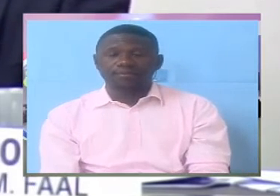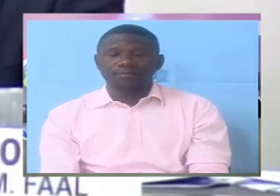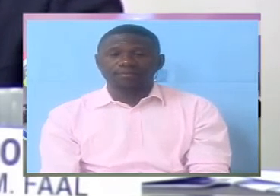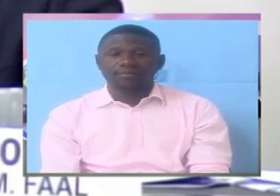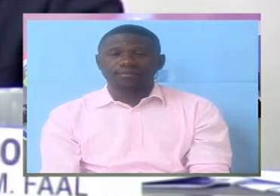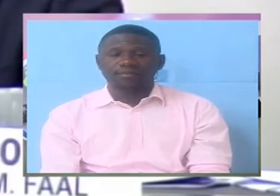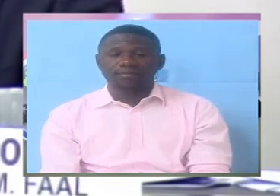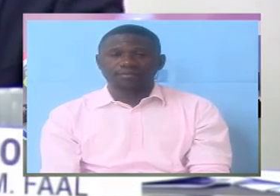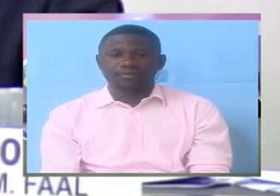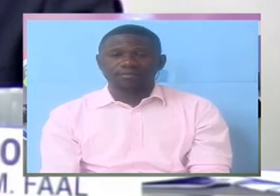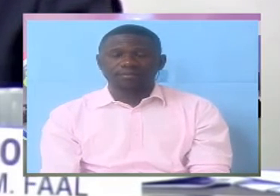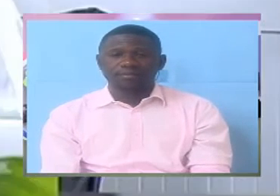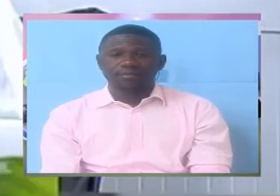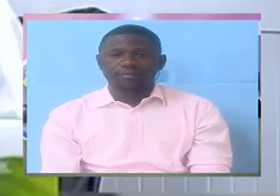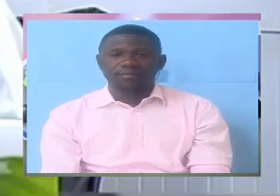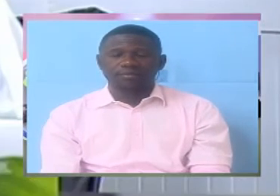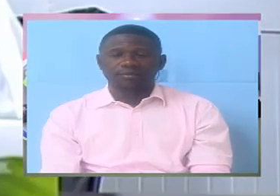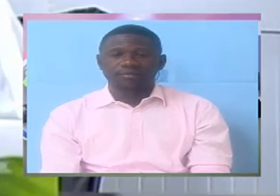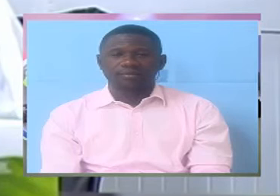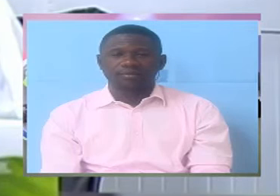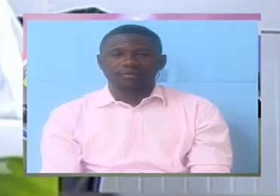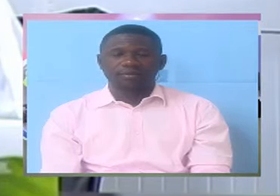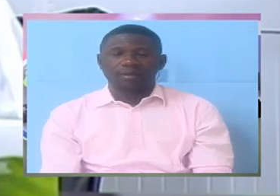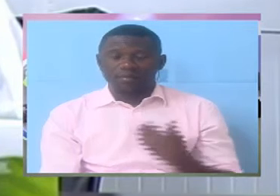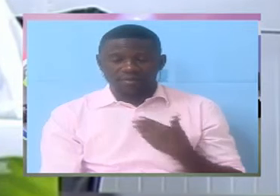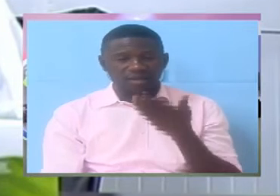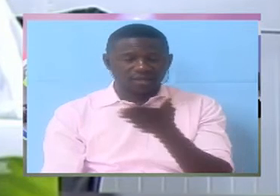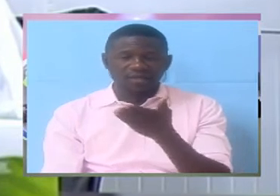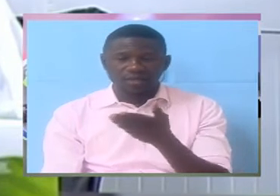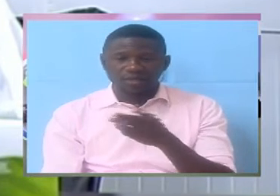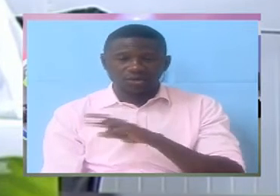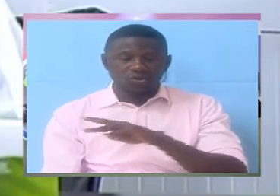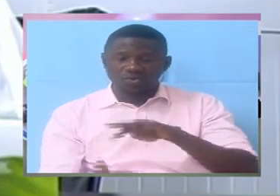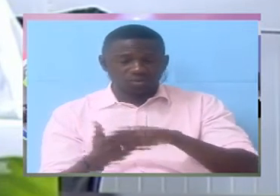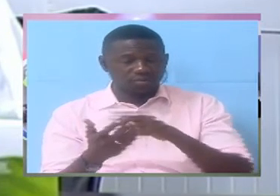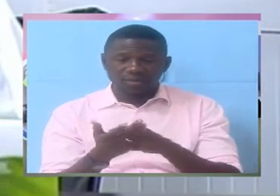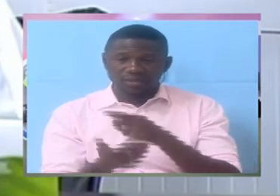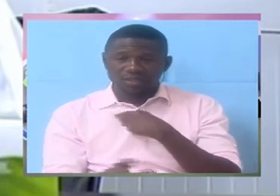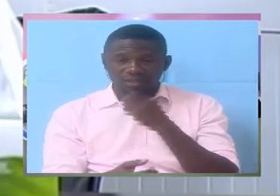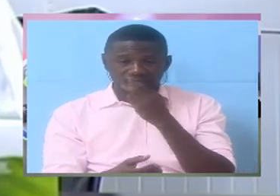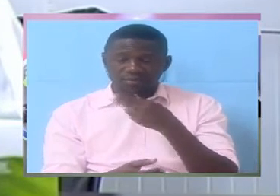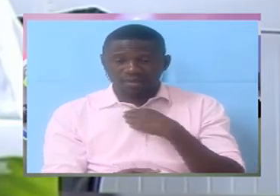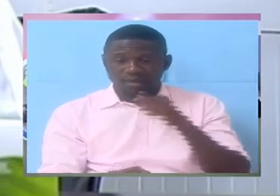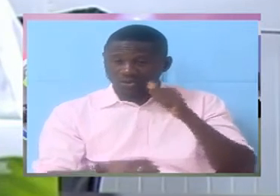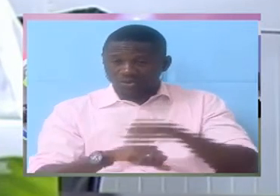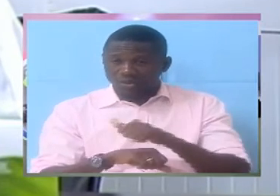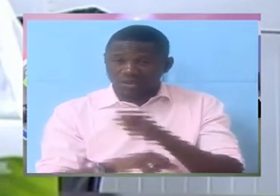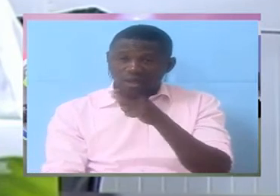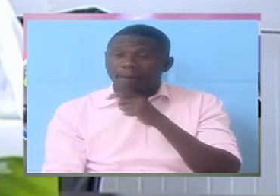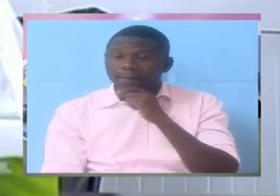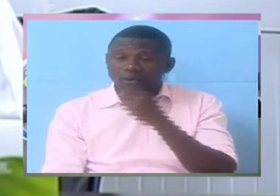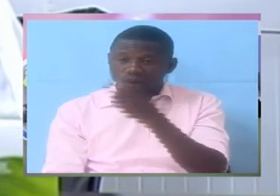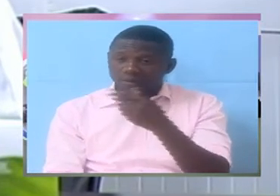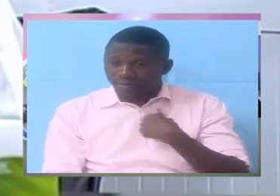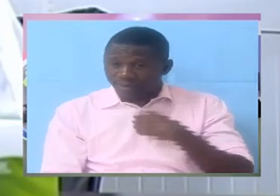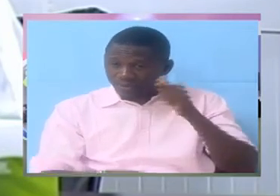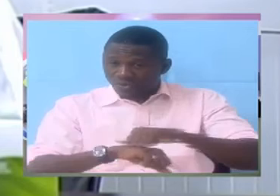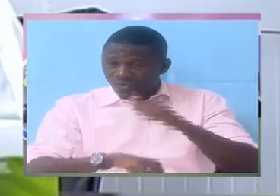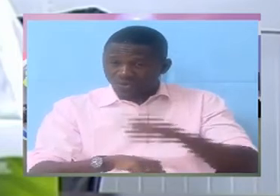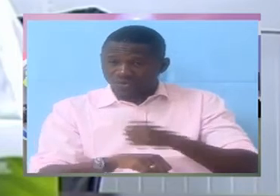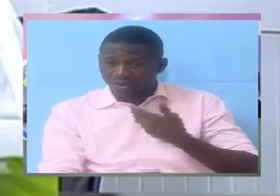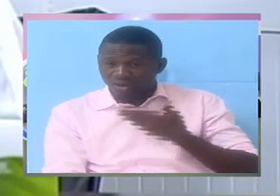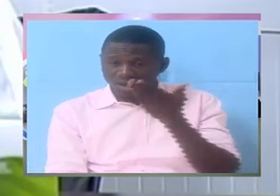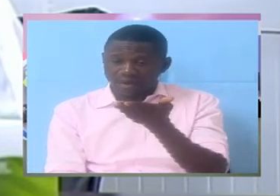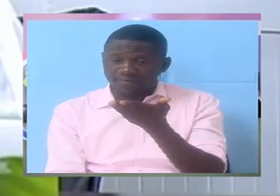Proceed. Kamabe. Yeah, being present doesn't mean that. Did he claim that I tortured him? Kataraji wo manke